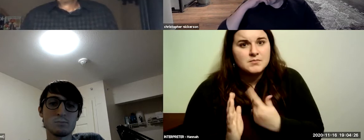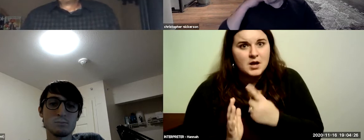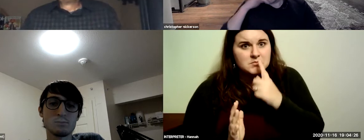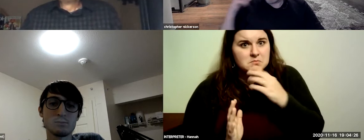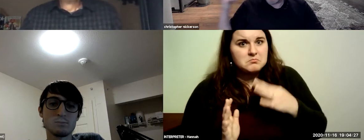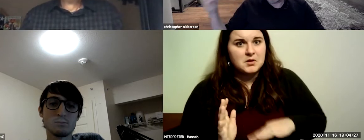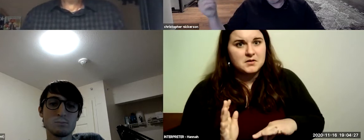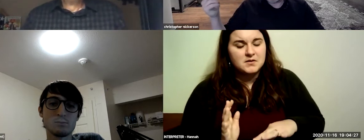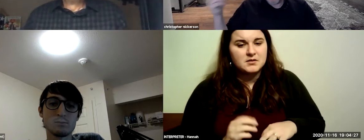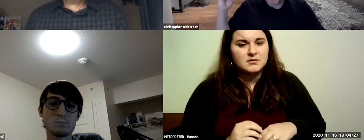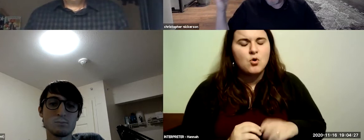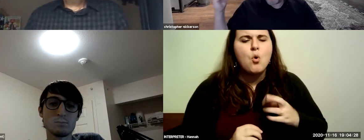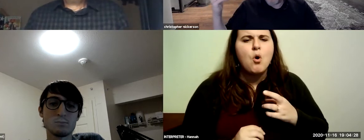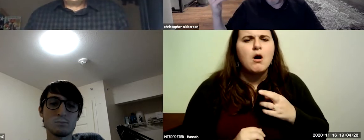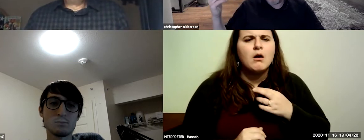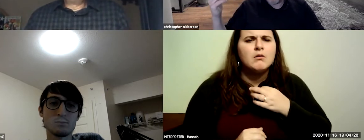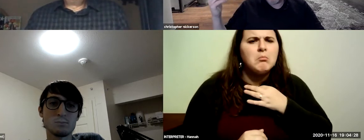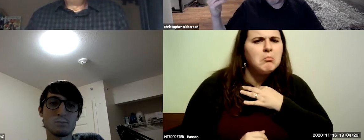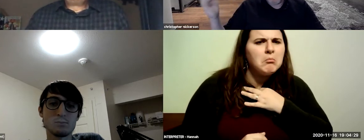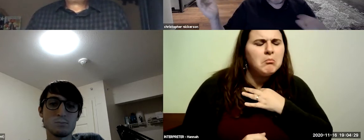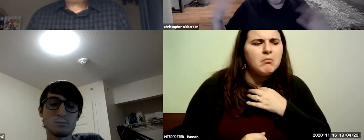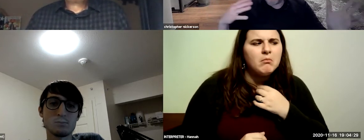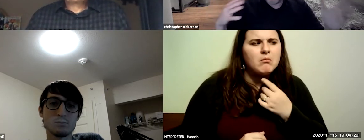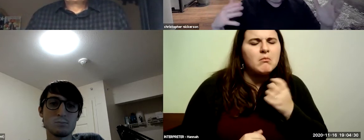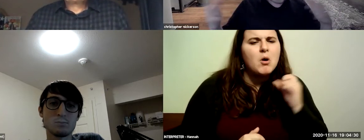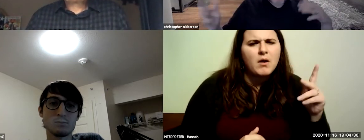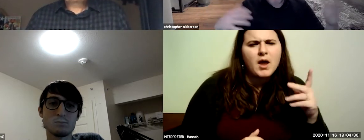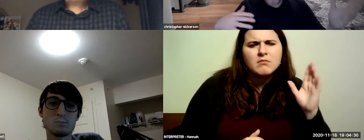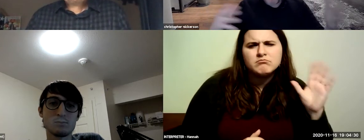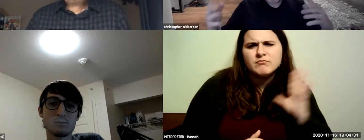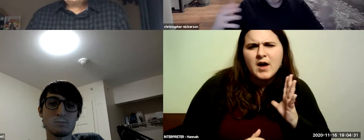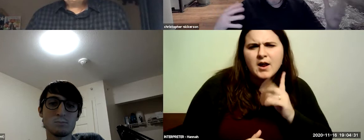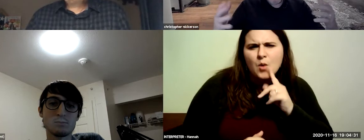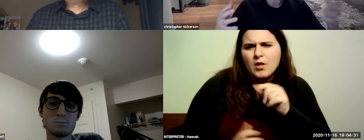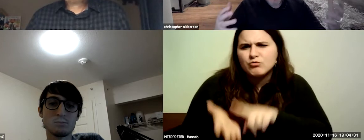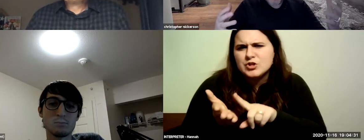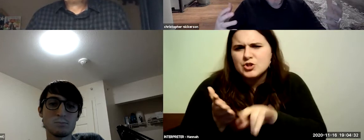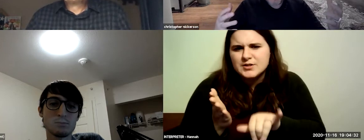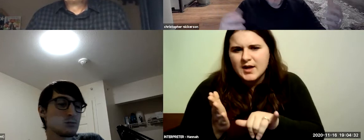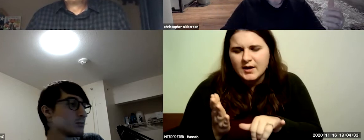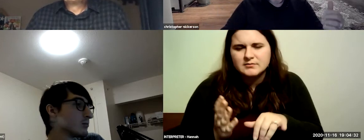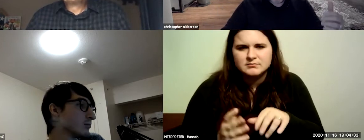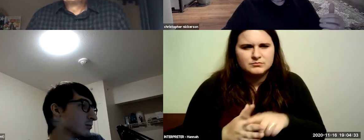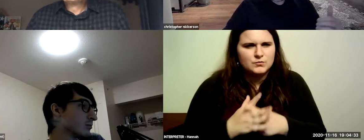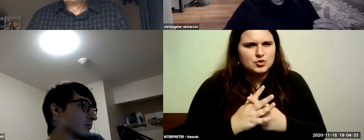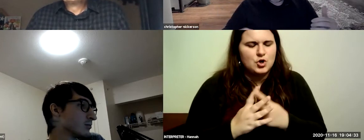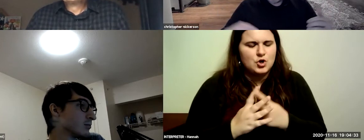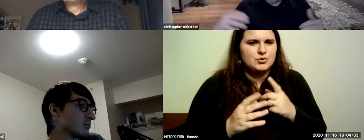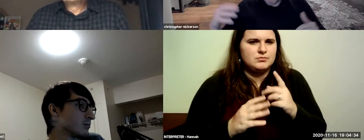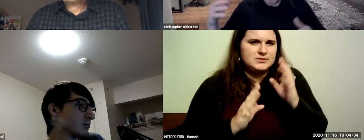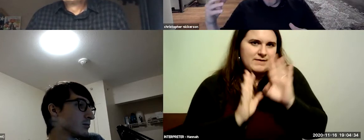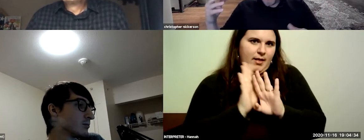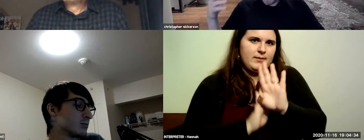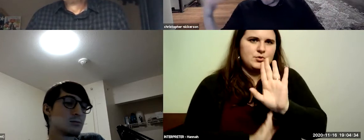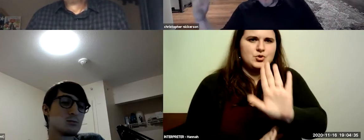something that, you know, piques your interest and you go, oh, I want to go look into that. And then you like find ways to make a mashup that's your own, where you're sort